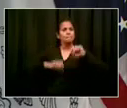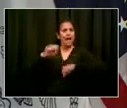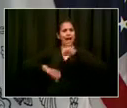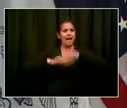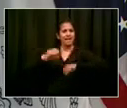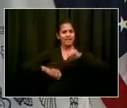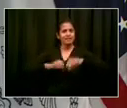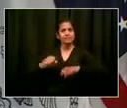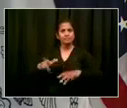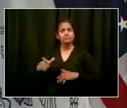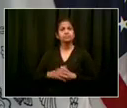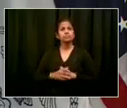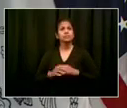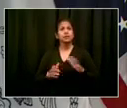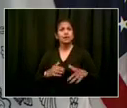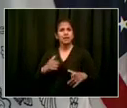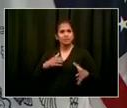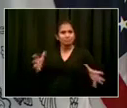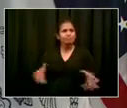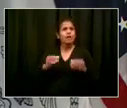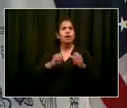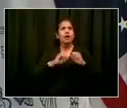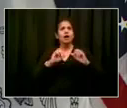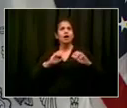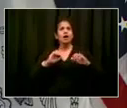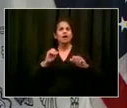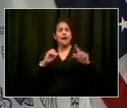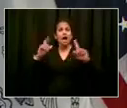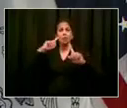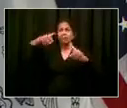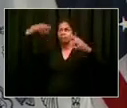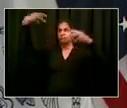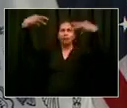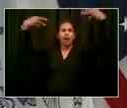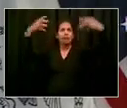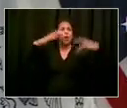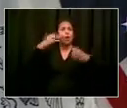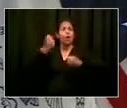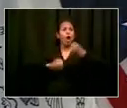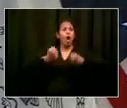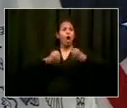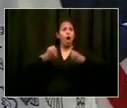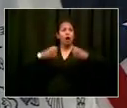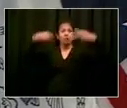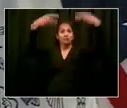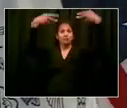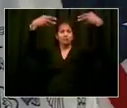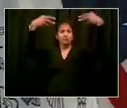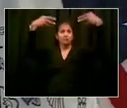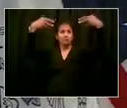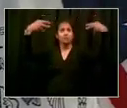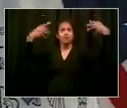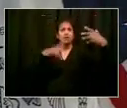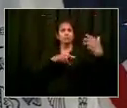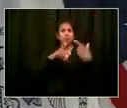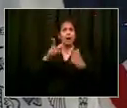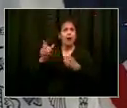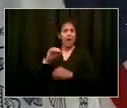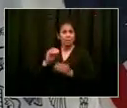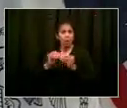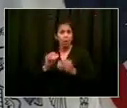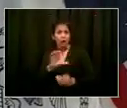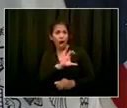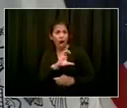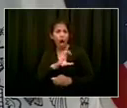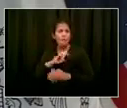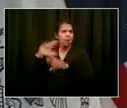cameras have worked. All the additional enforcement activity has worked clearly